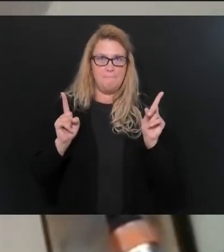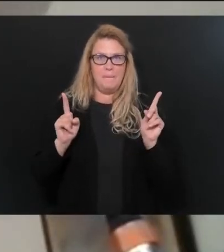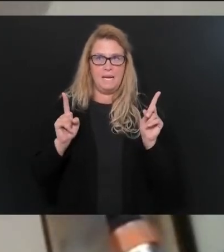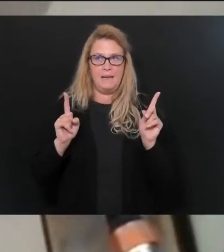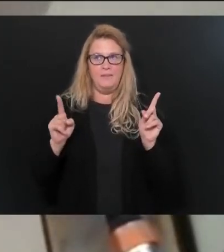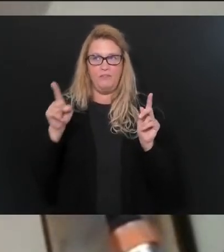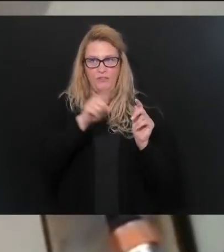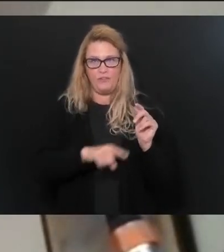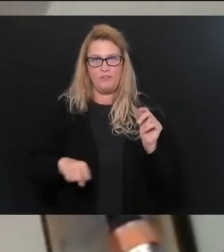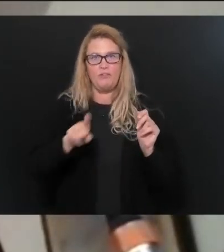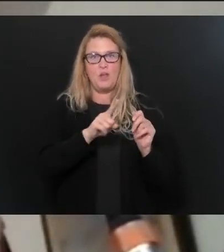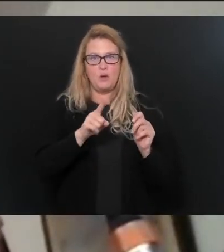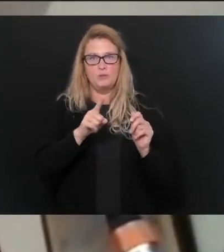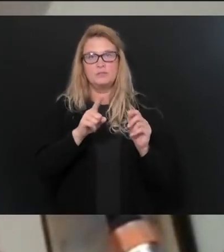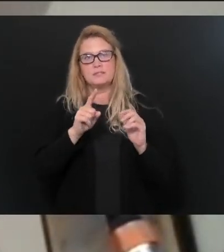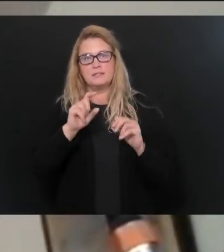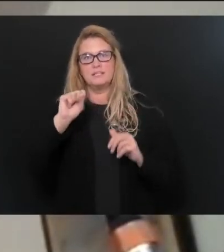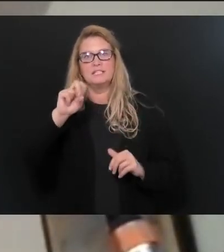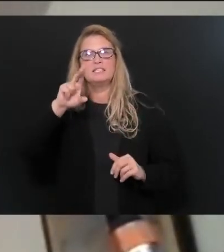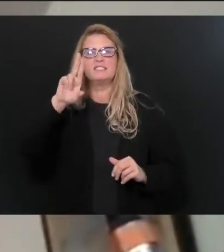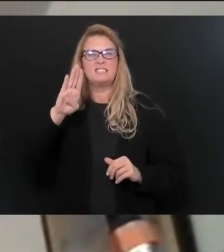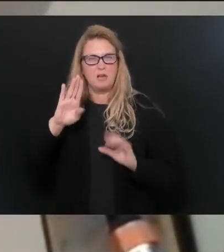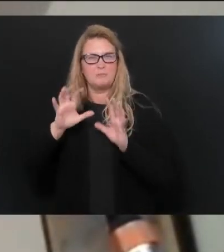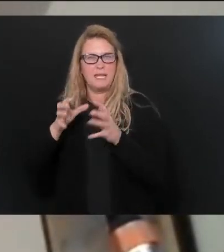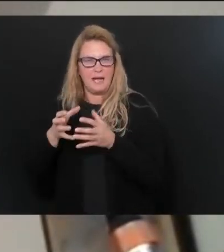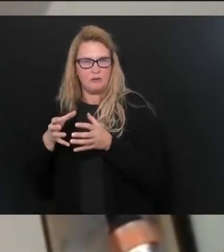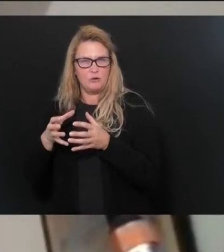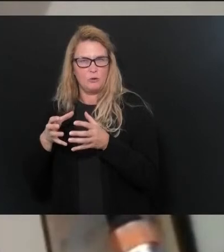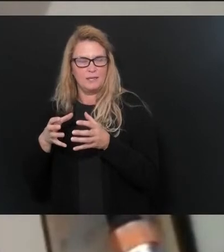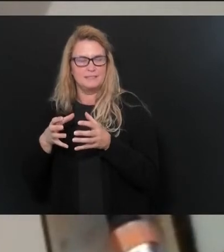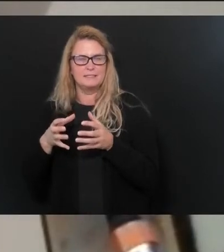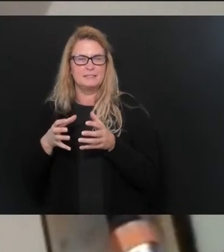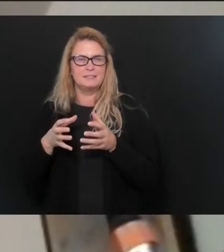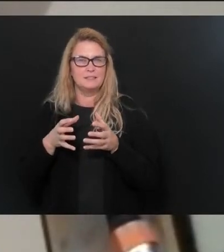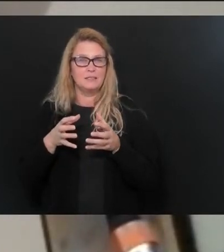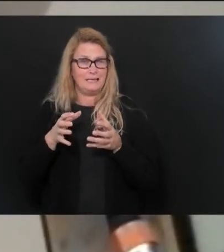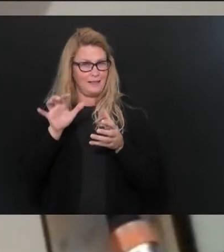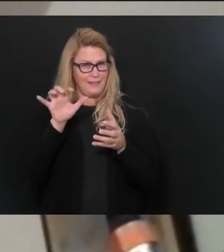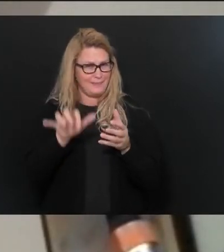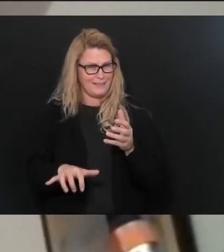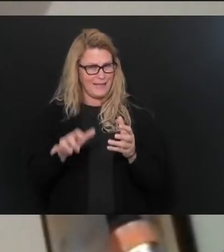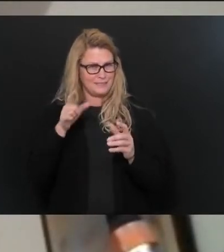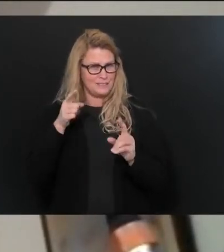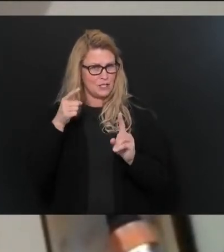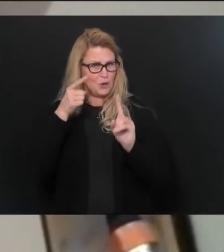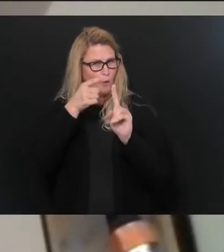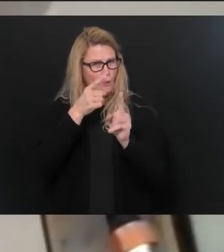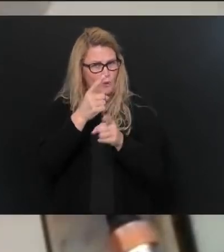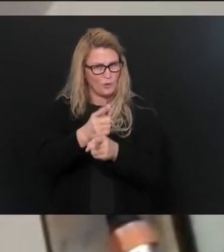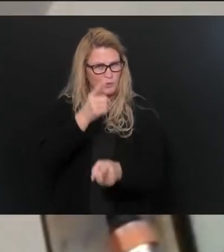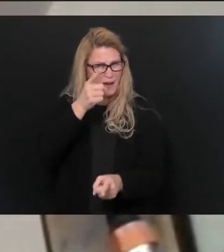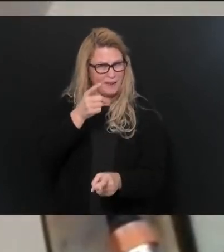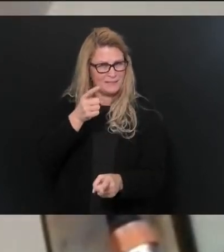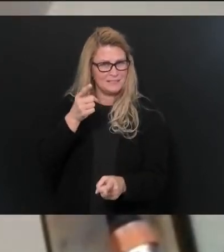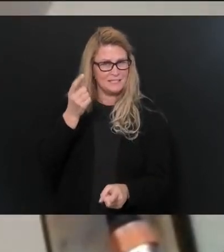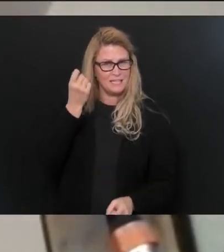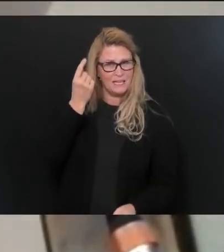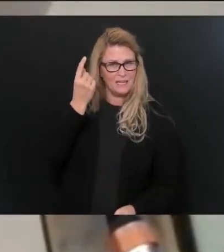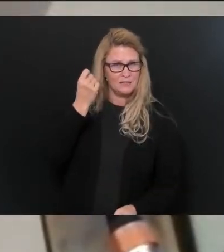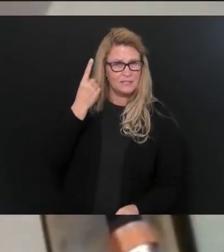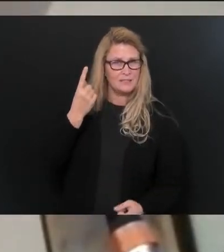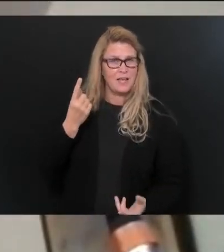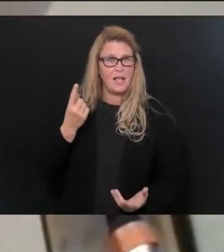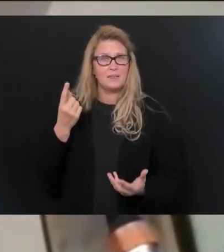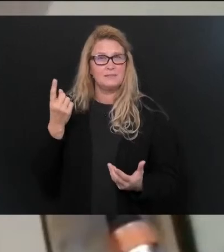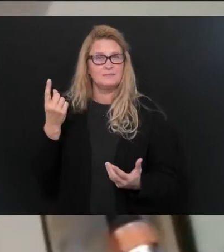specific subcategories within the phases. That's the goal, correct? And I was kind of hoping to have someone kind of